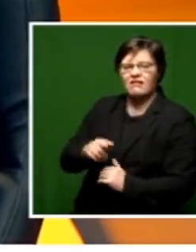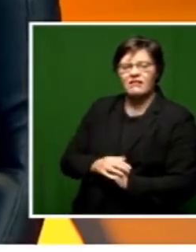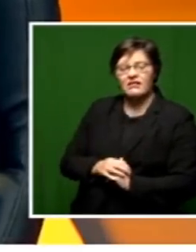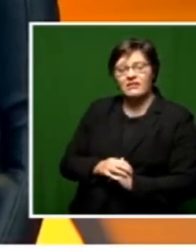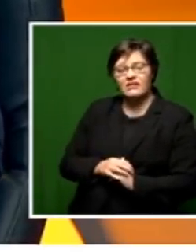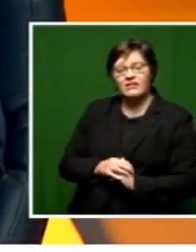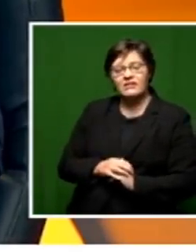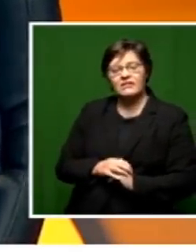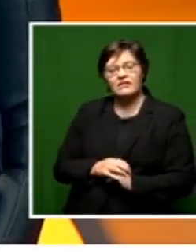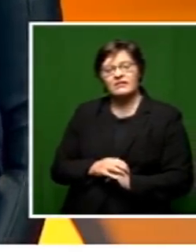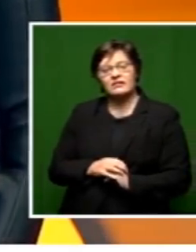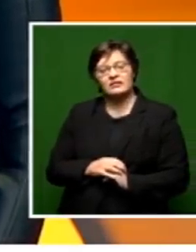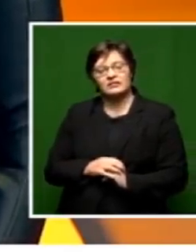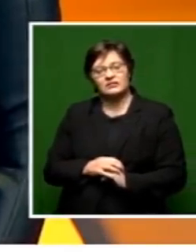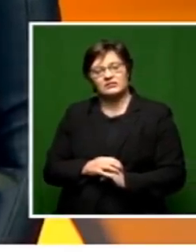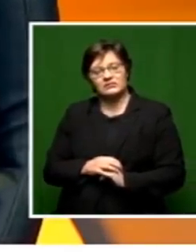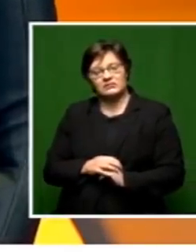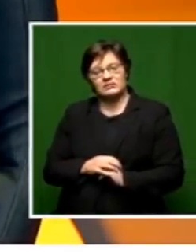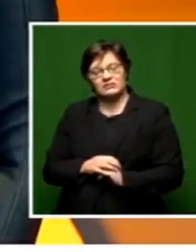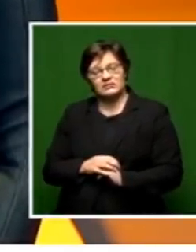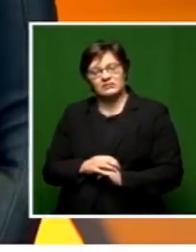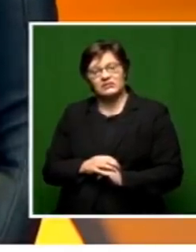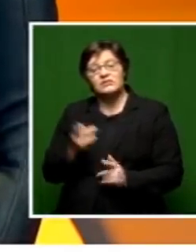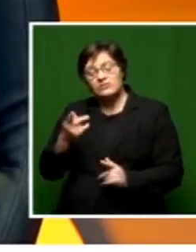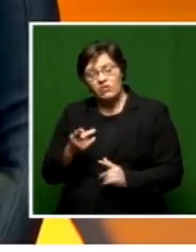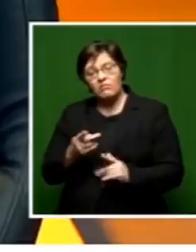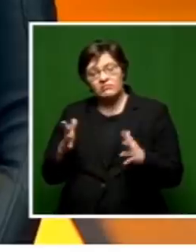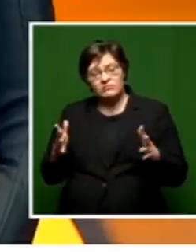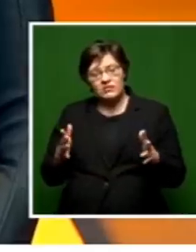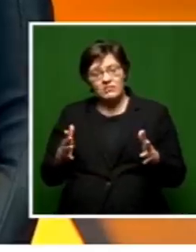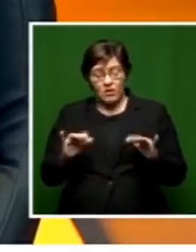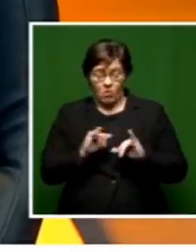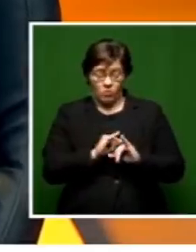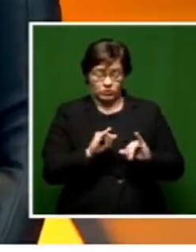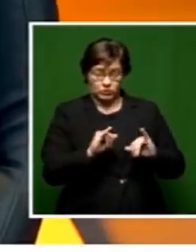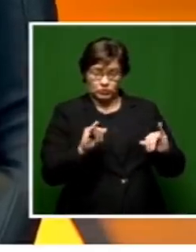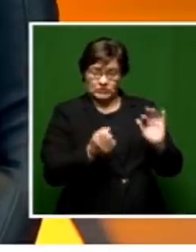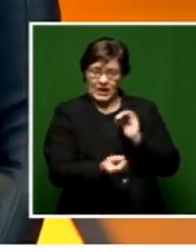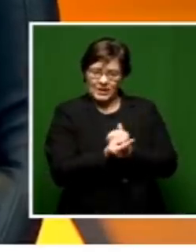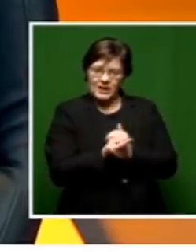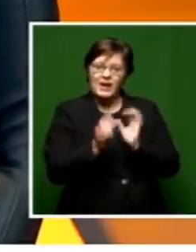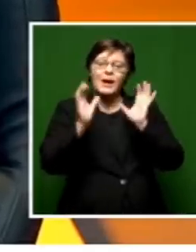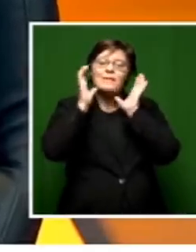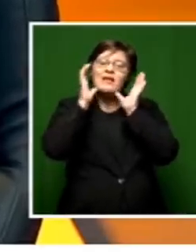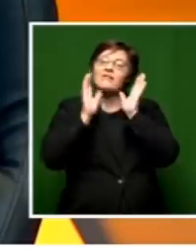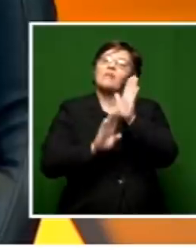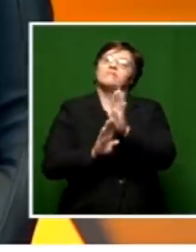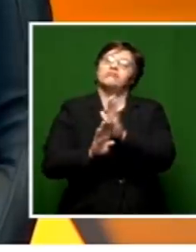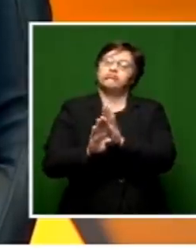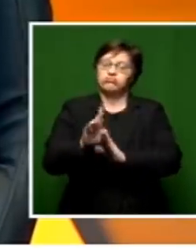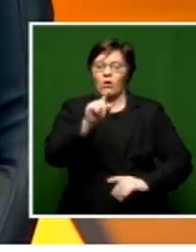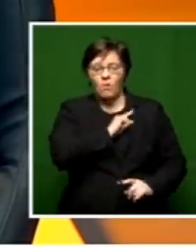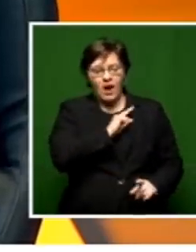status quo remains or gets worse, Malema's fortunes improve. With South Africa doing